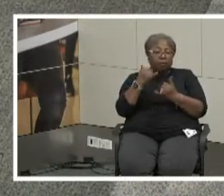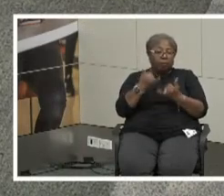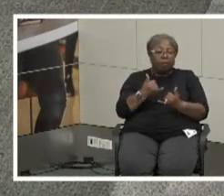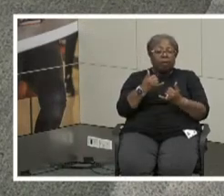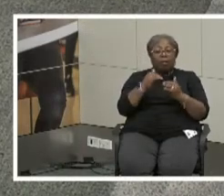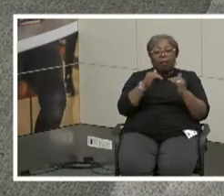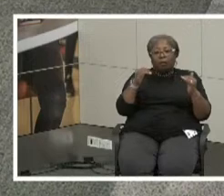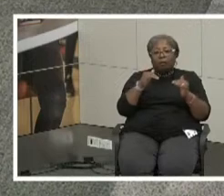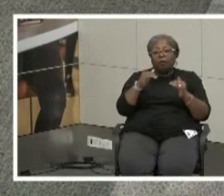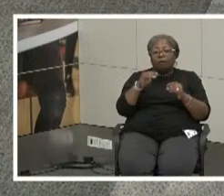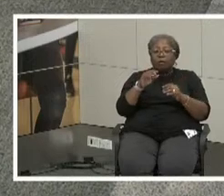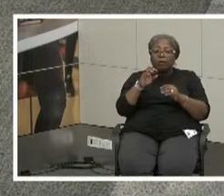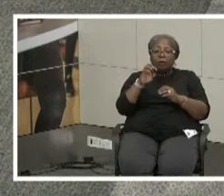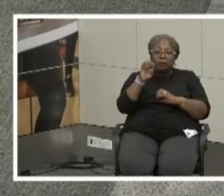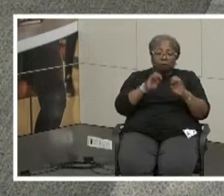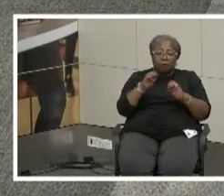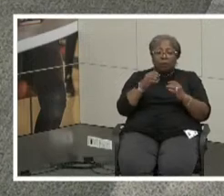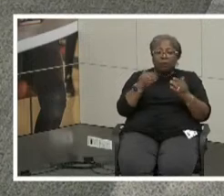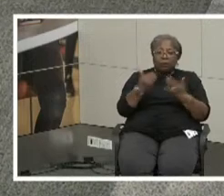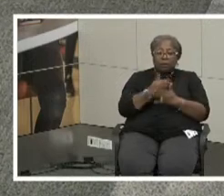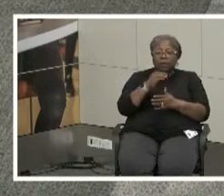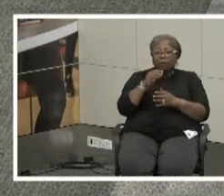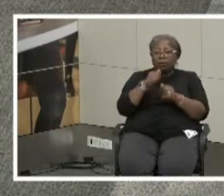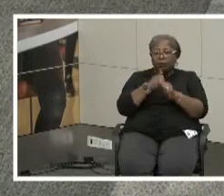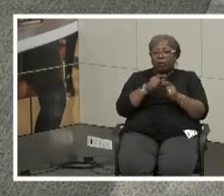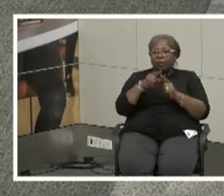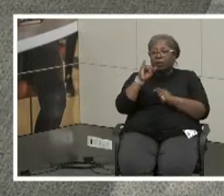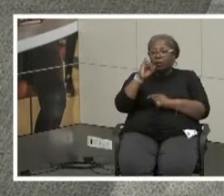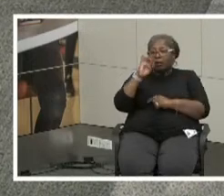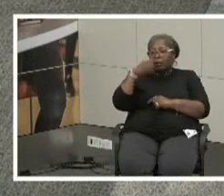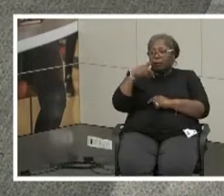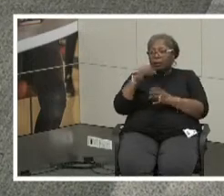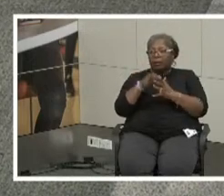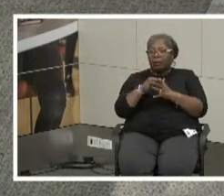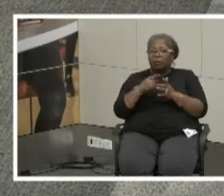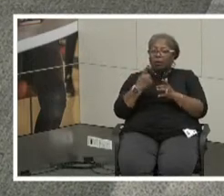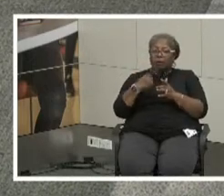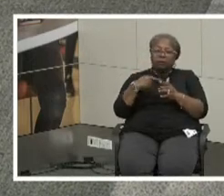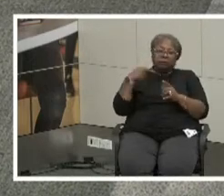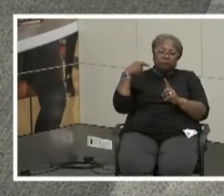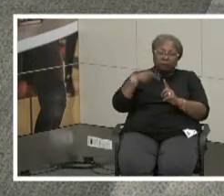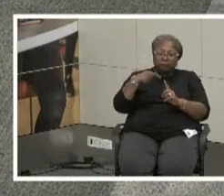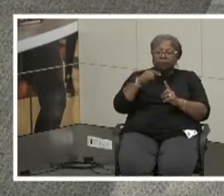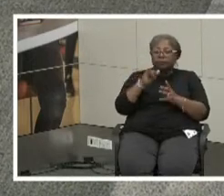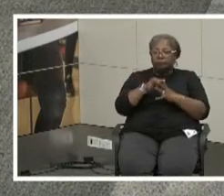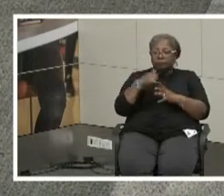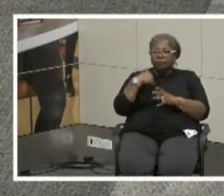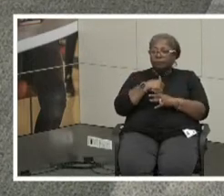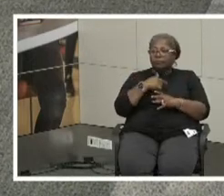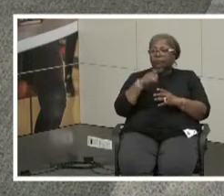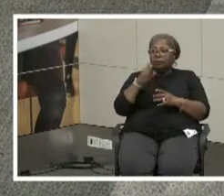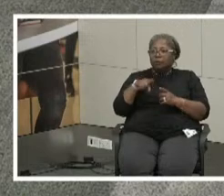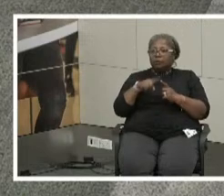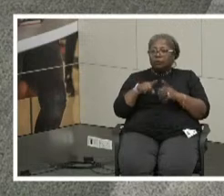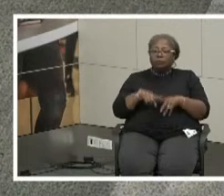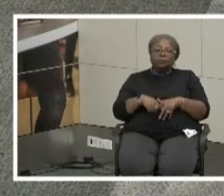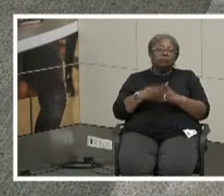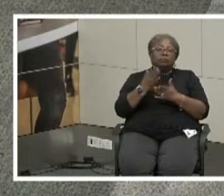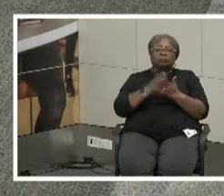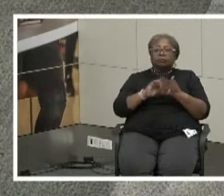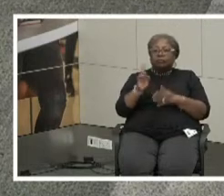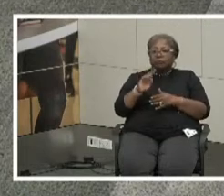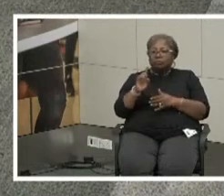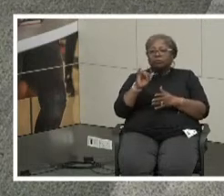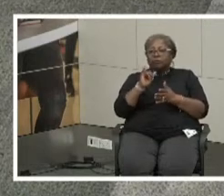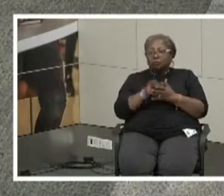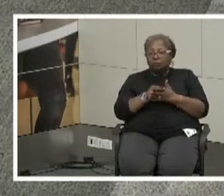with quality IEPs those were like the main components because we have to start somewhere